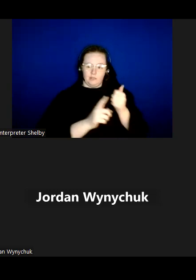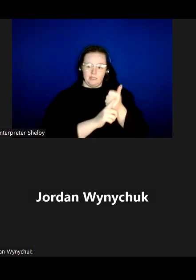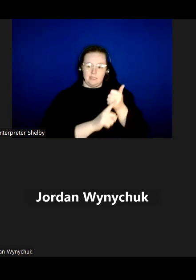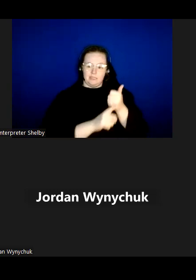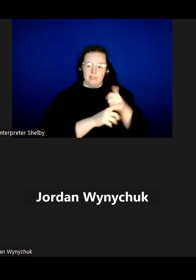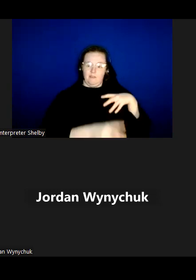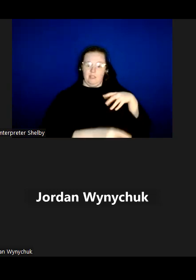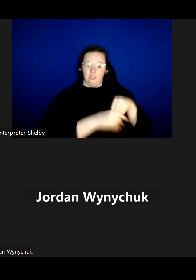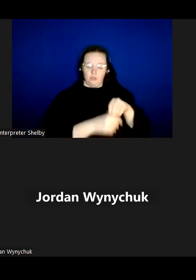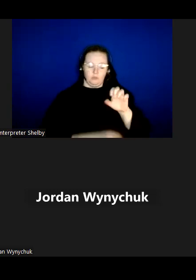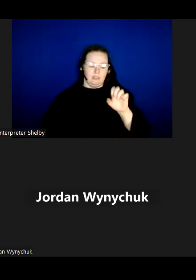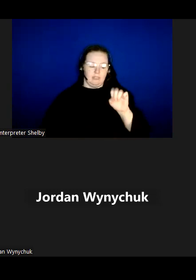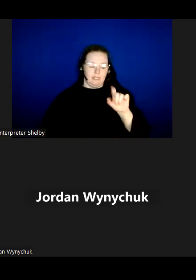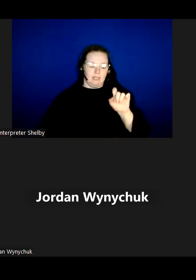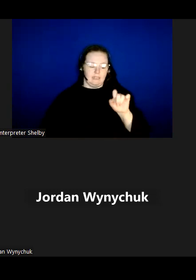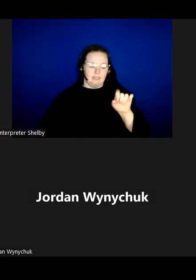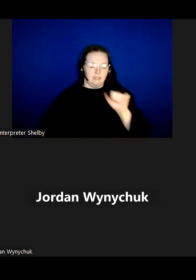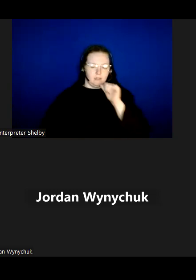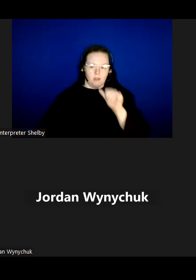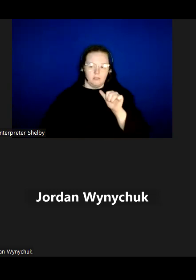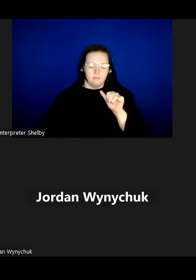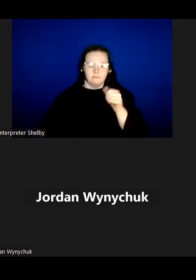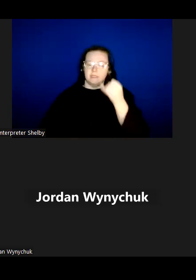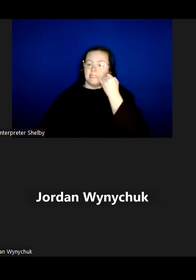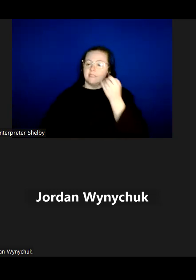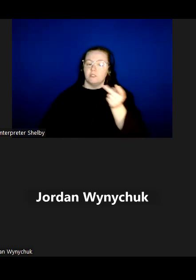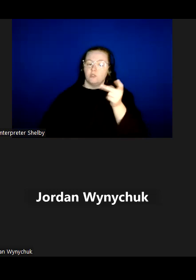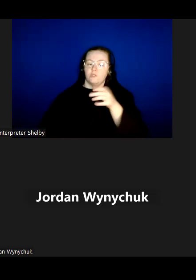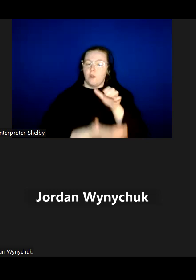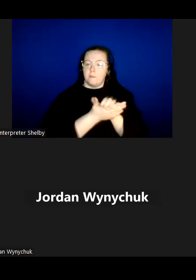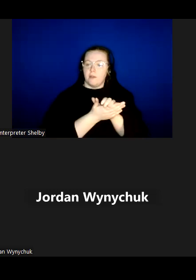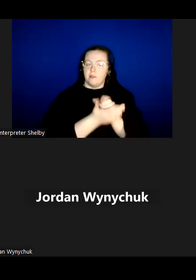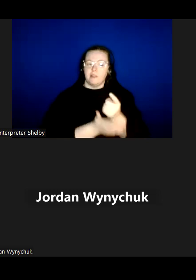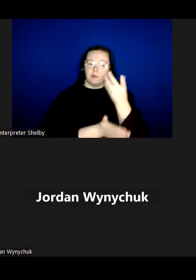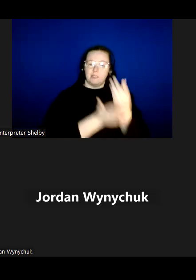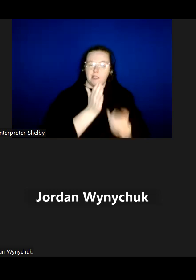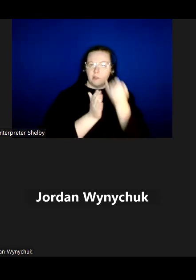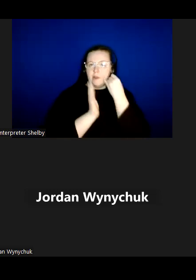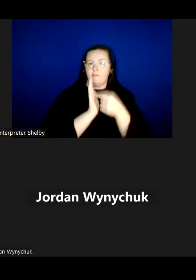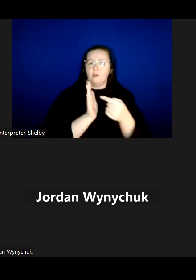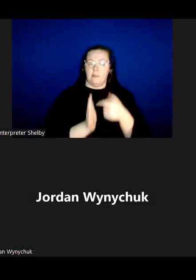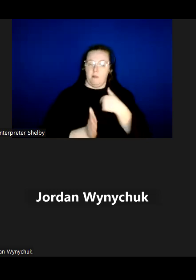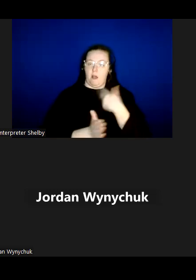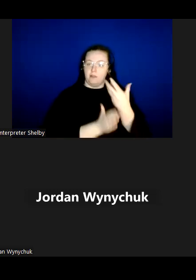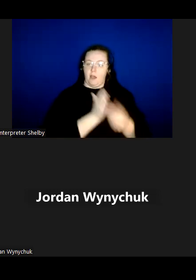the estate. If you are married and die and there's no will, so for example, if I die,